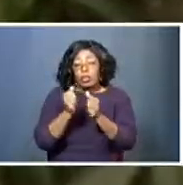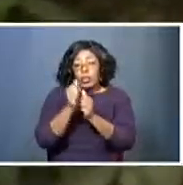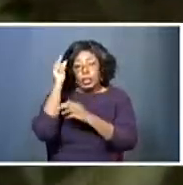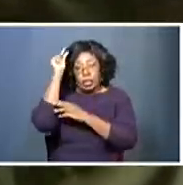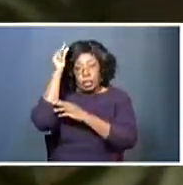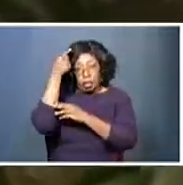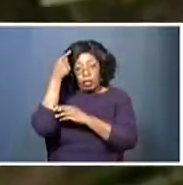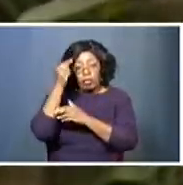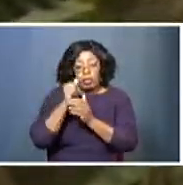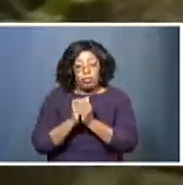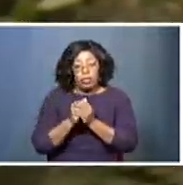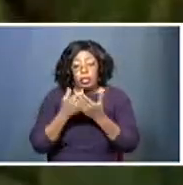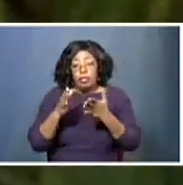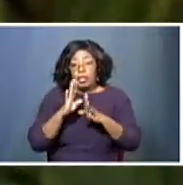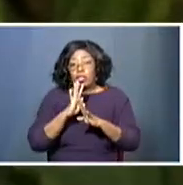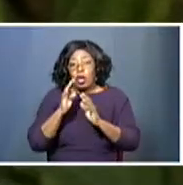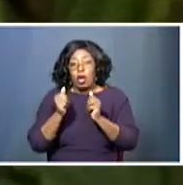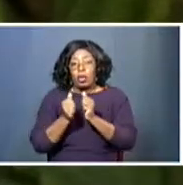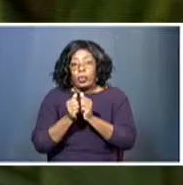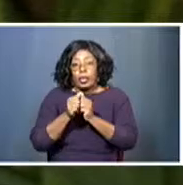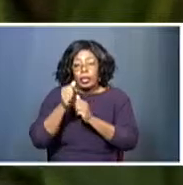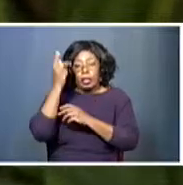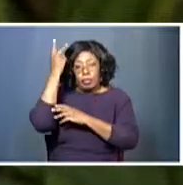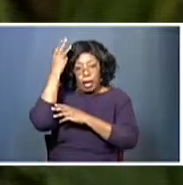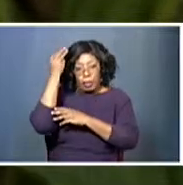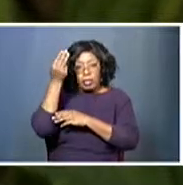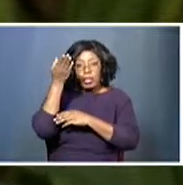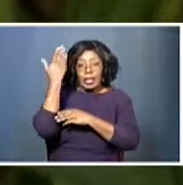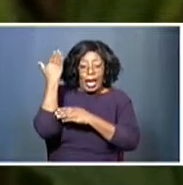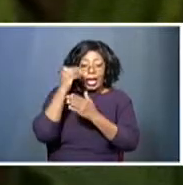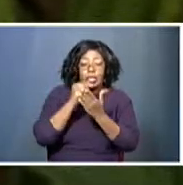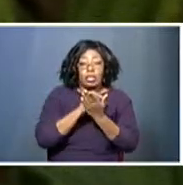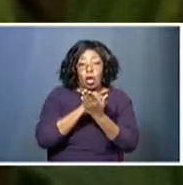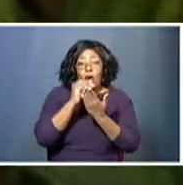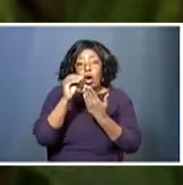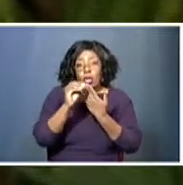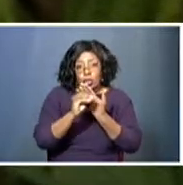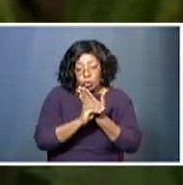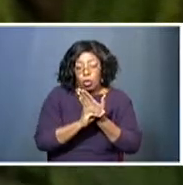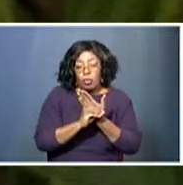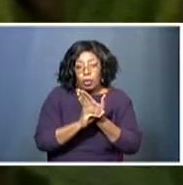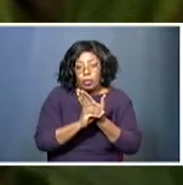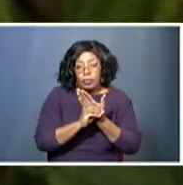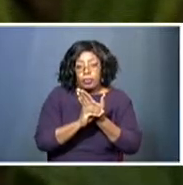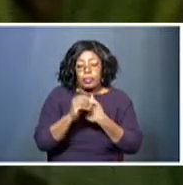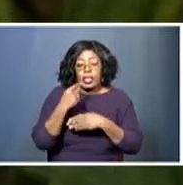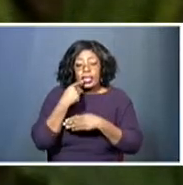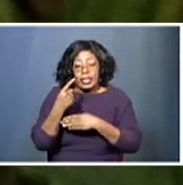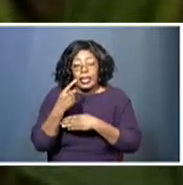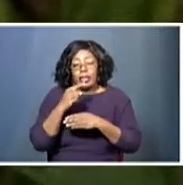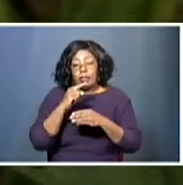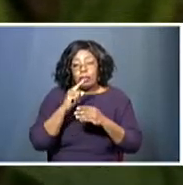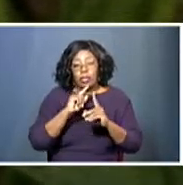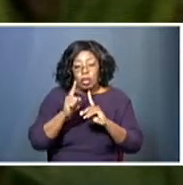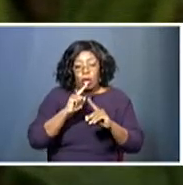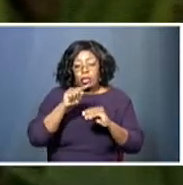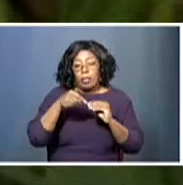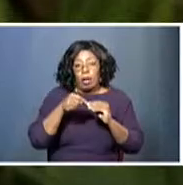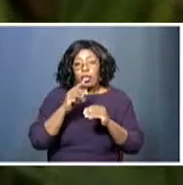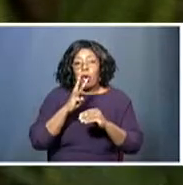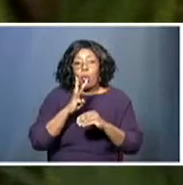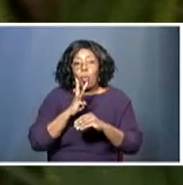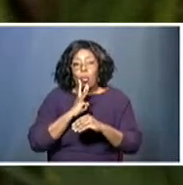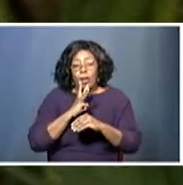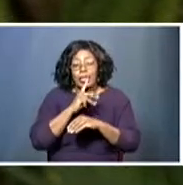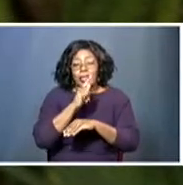speaking to the Prime Minister last October when I was appointed to this position, he definitely mentioned the water tower as one of the things he